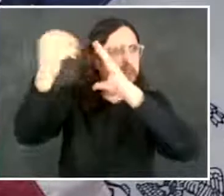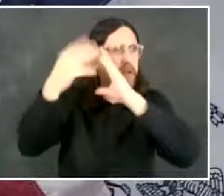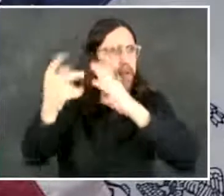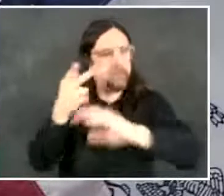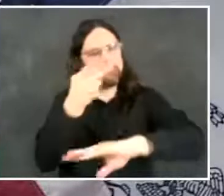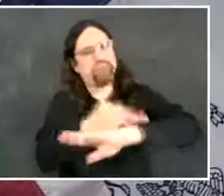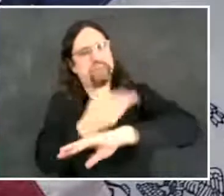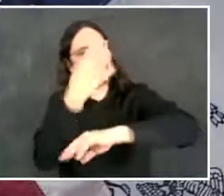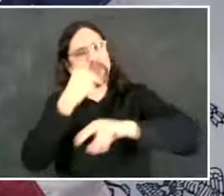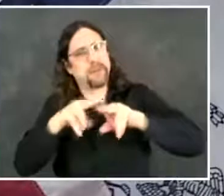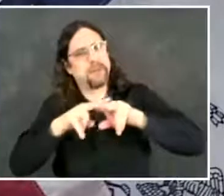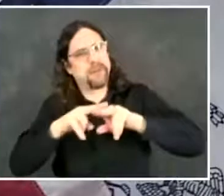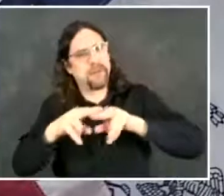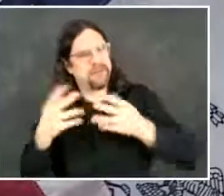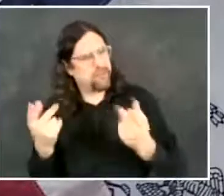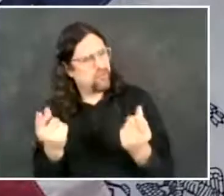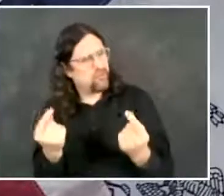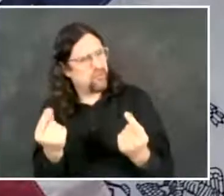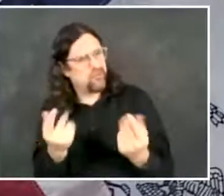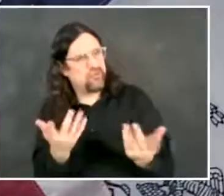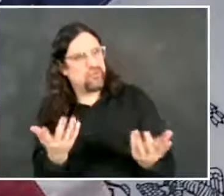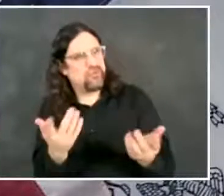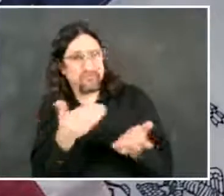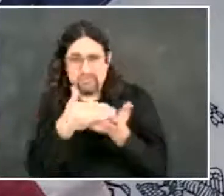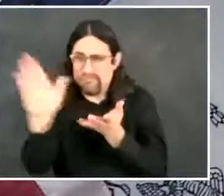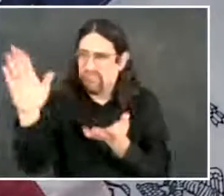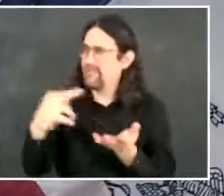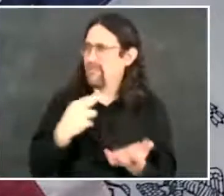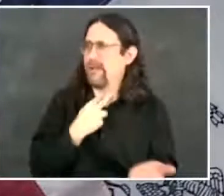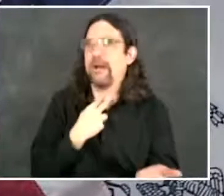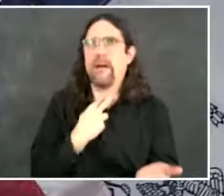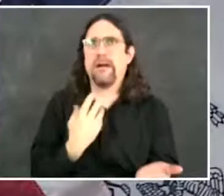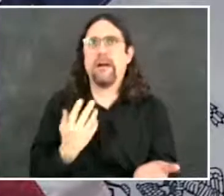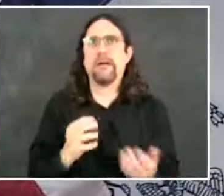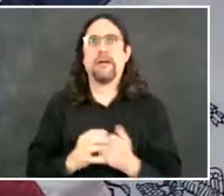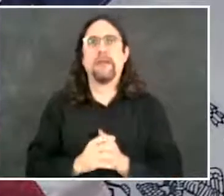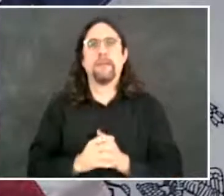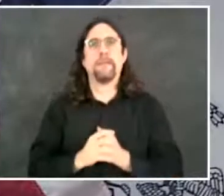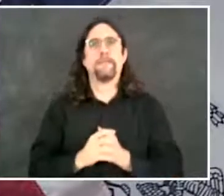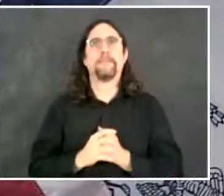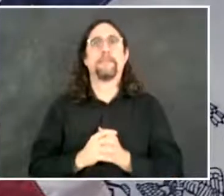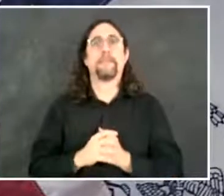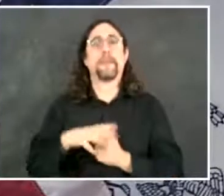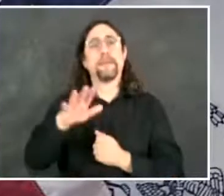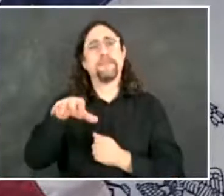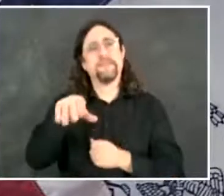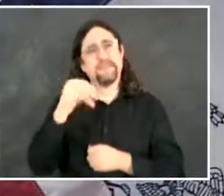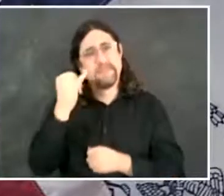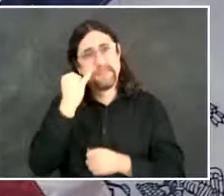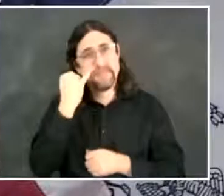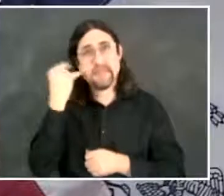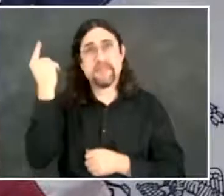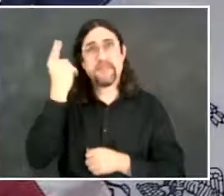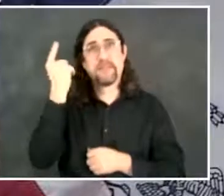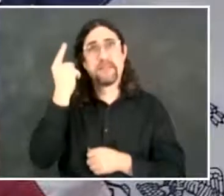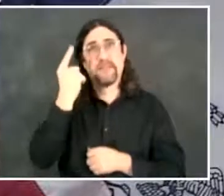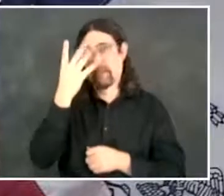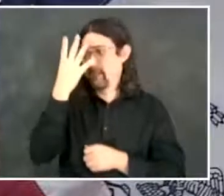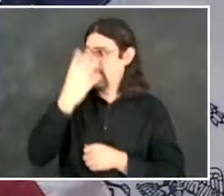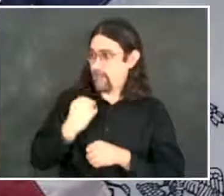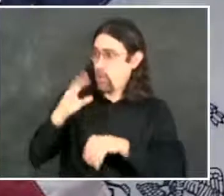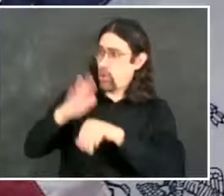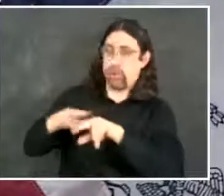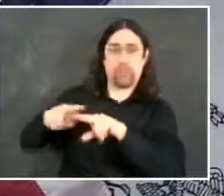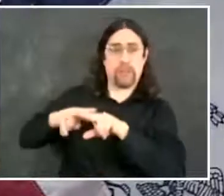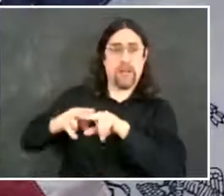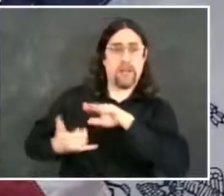here to help them. We're here to get them to a safe place, a safe haven. And again, we've had thousands of